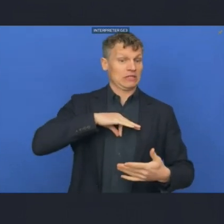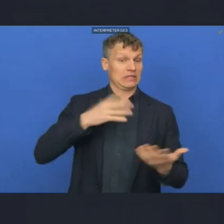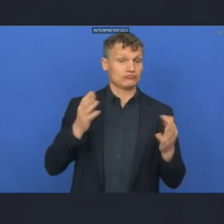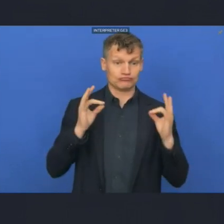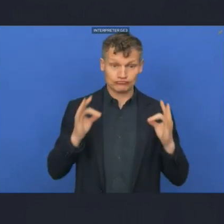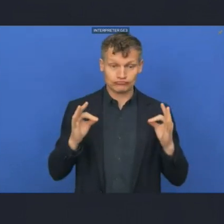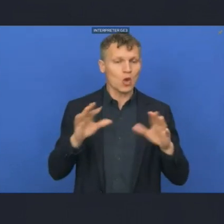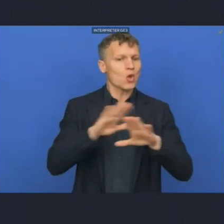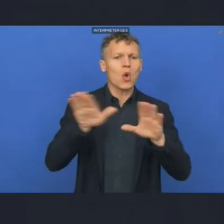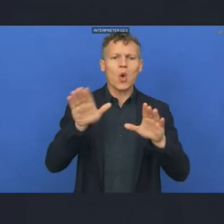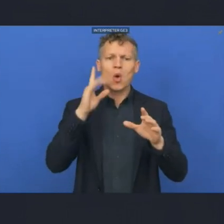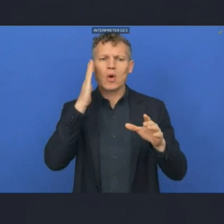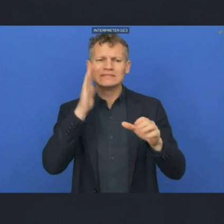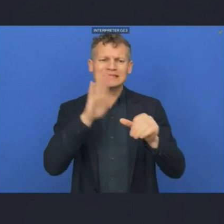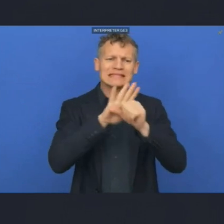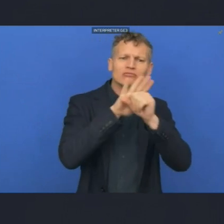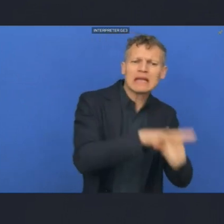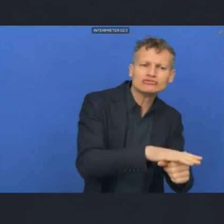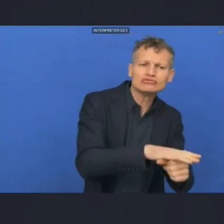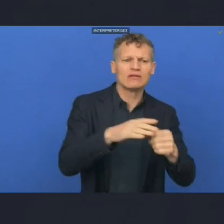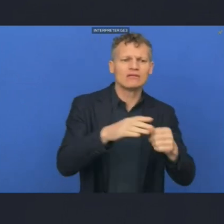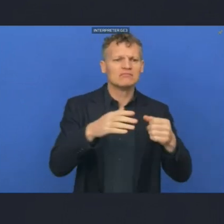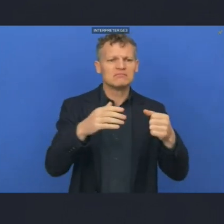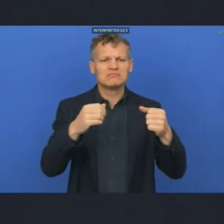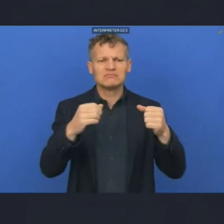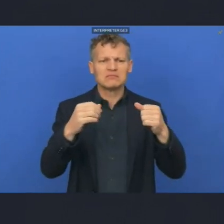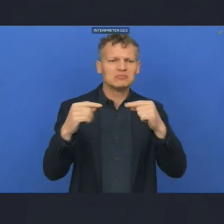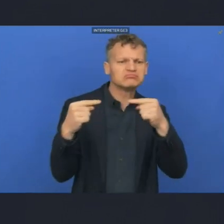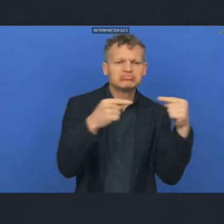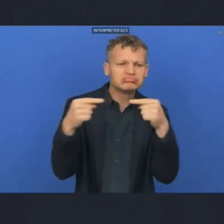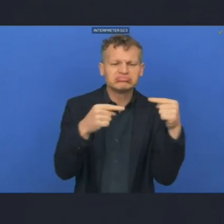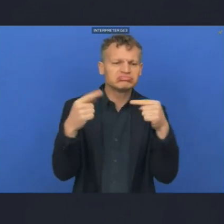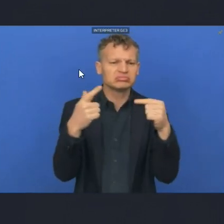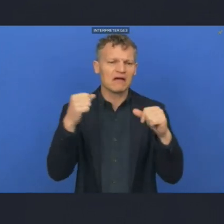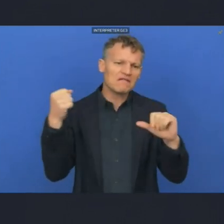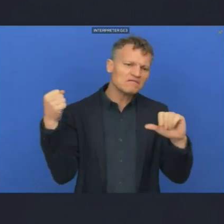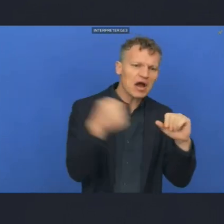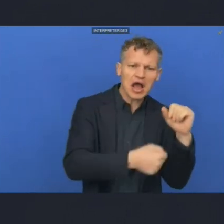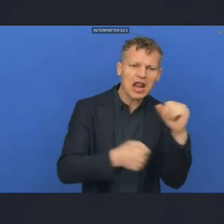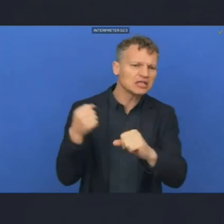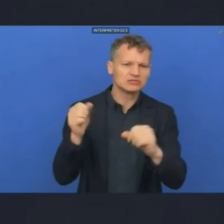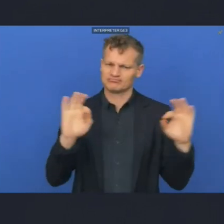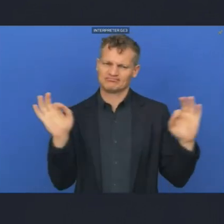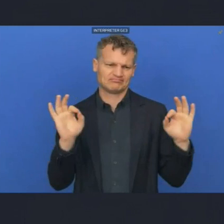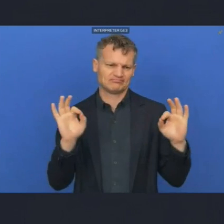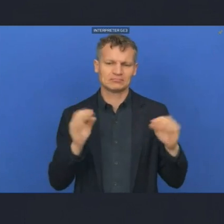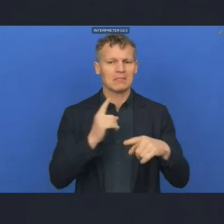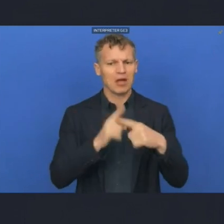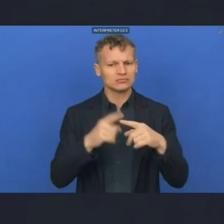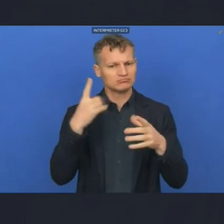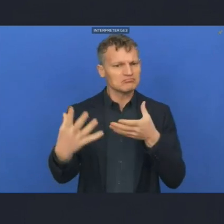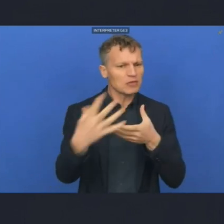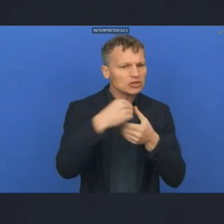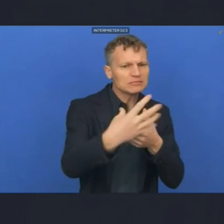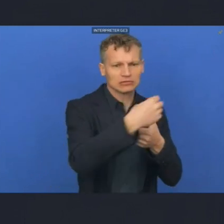sport, also the participation in sport and physical activity. And what was mentioned